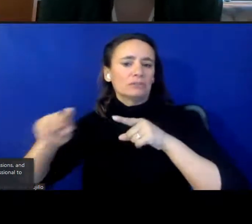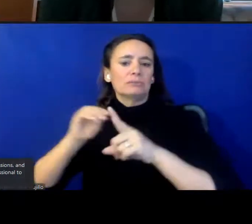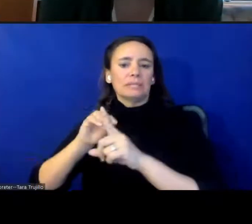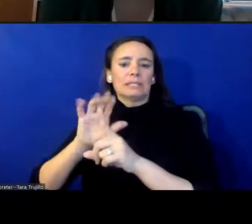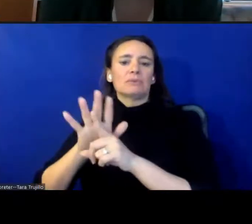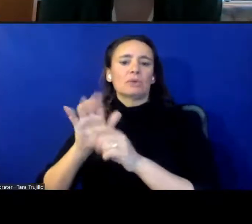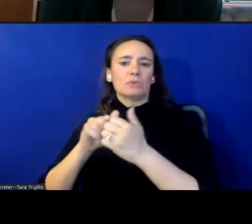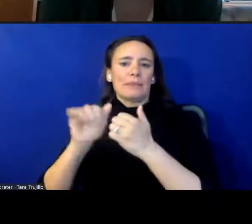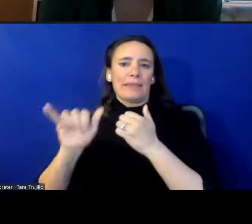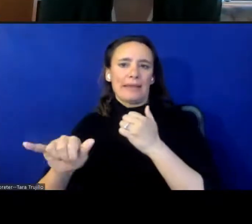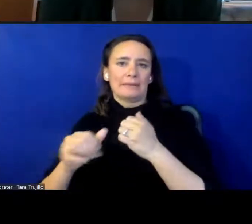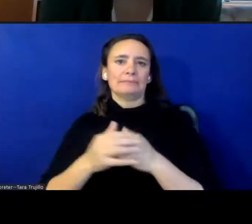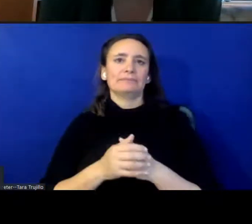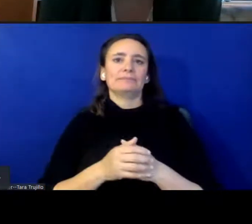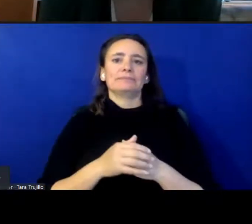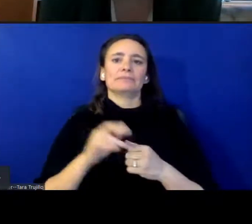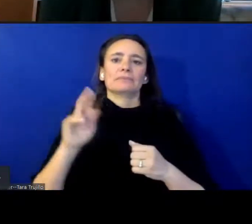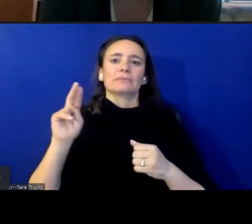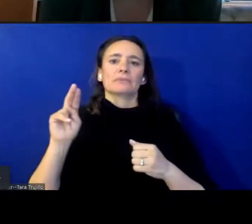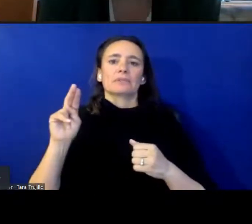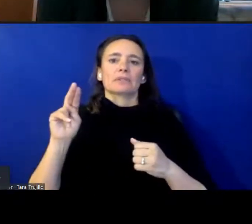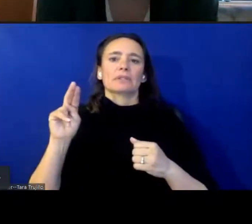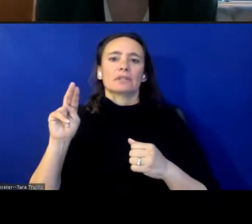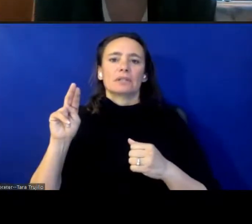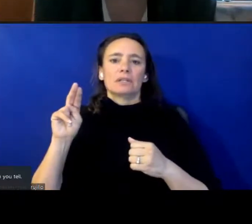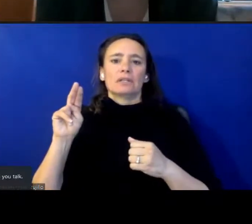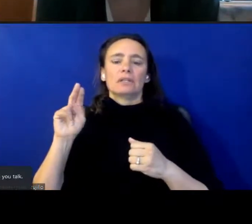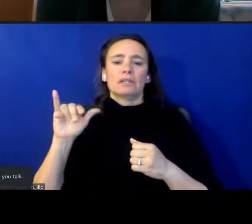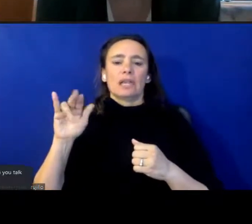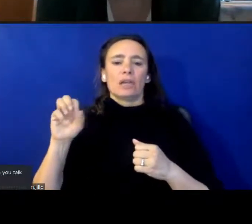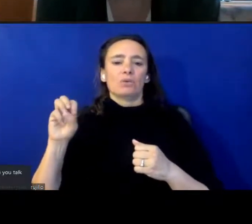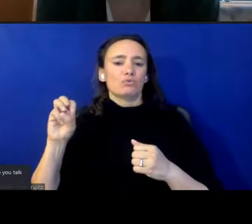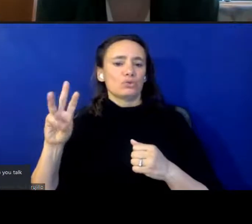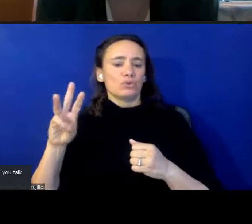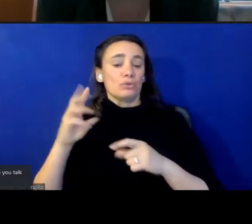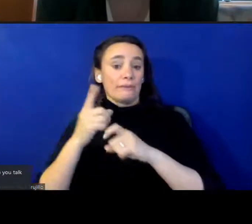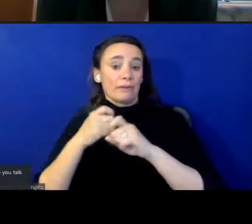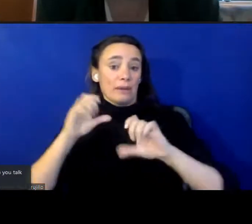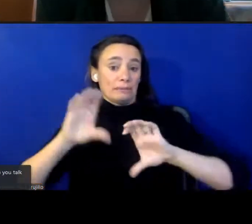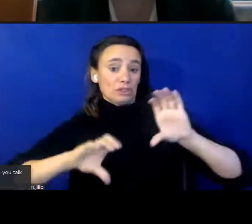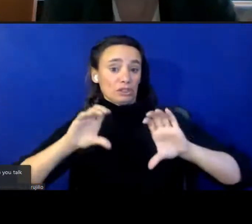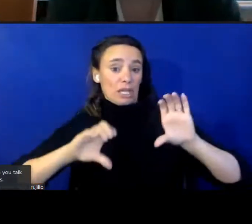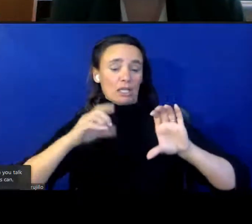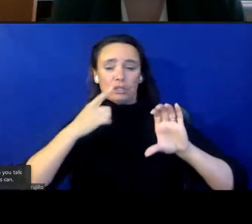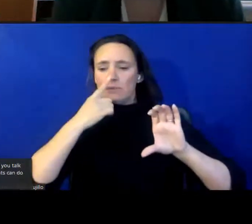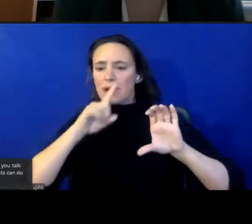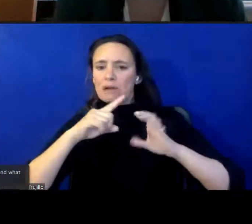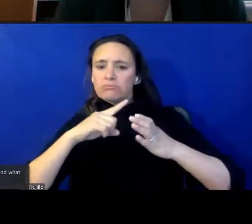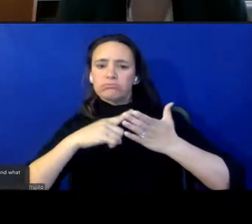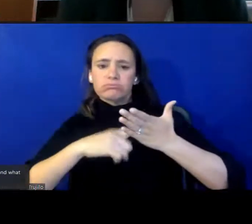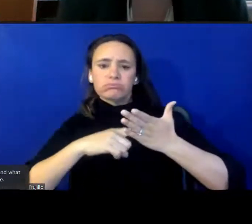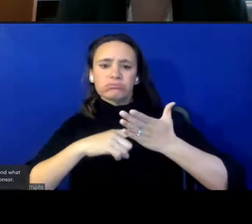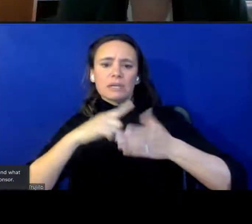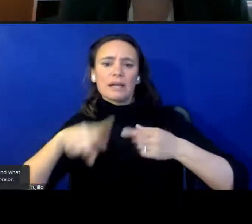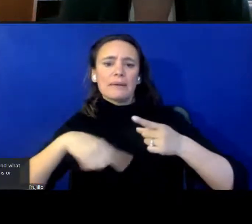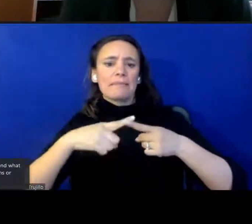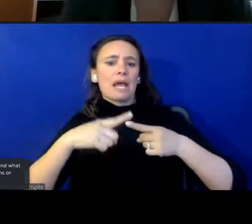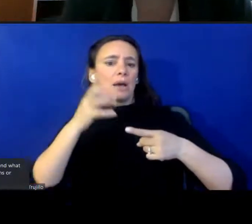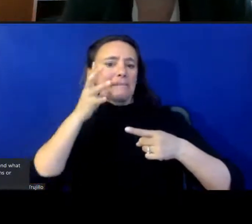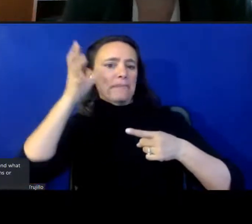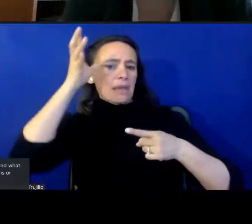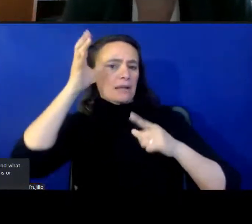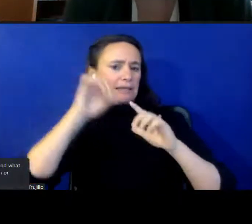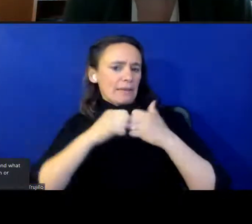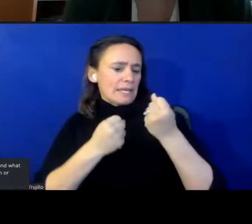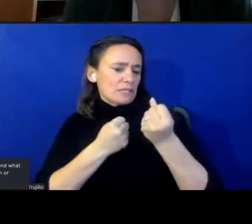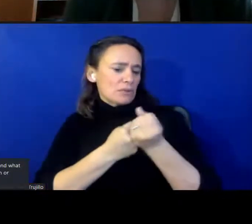Can you, this is in the chat, can you talk more about parents and what parents can do to support their sons or daughter